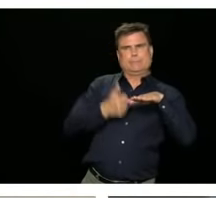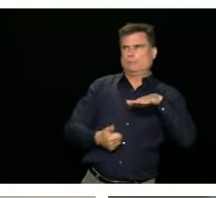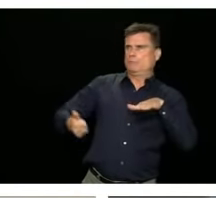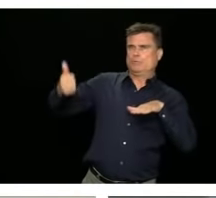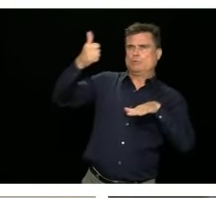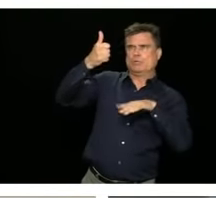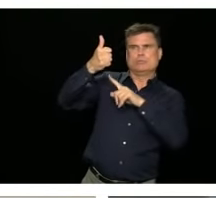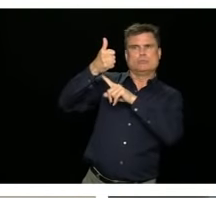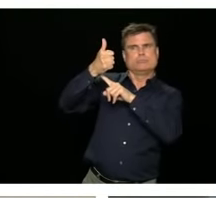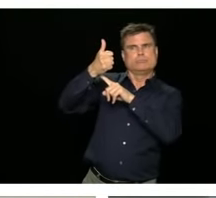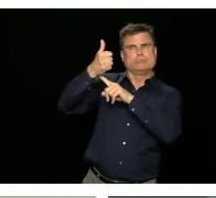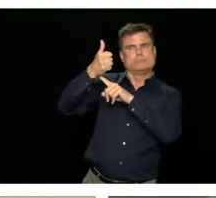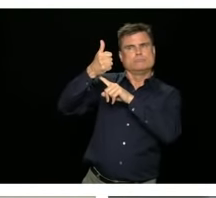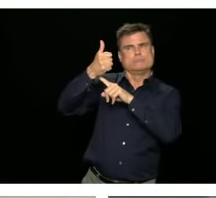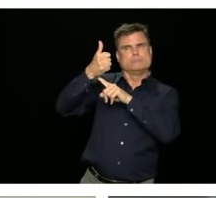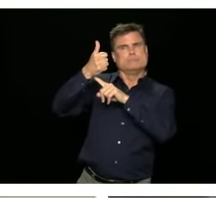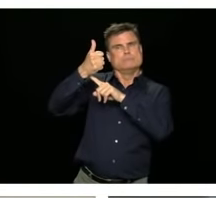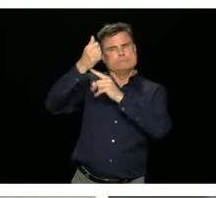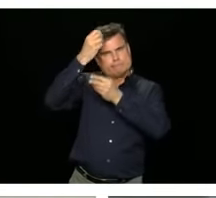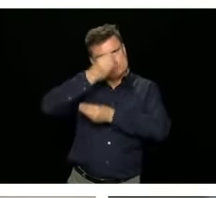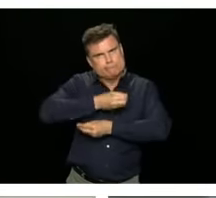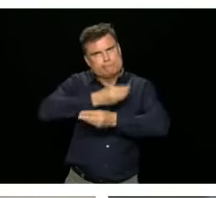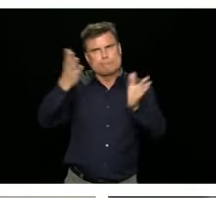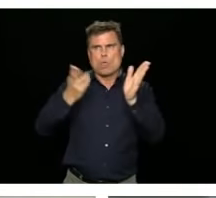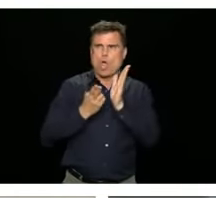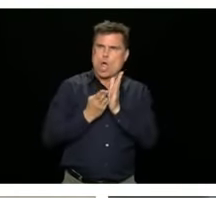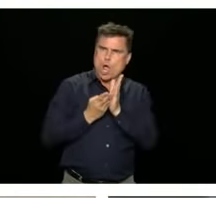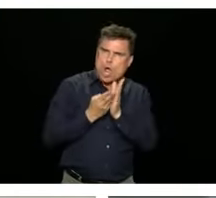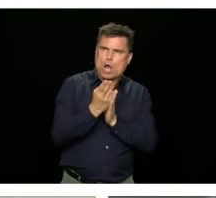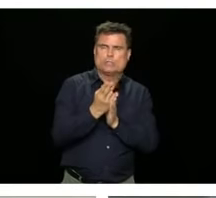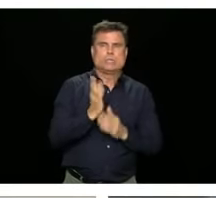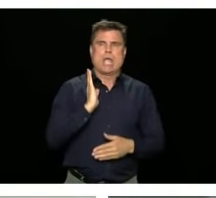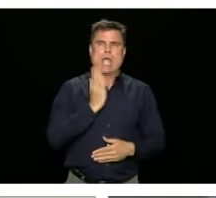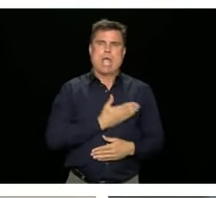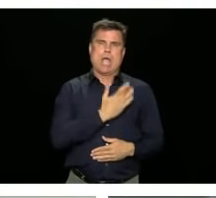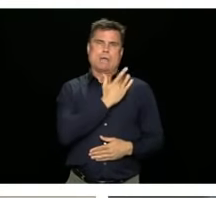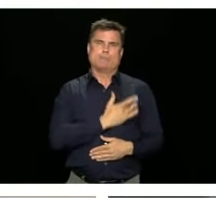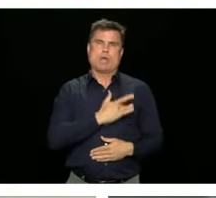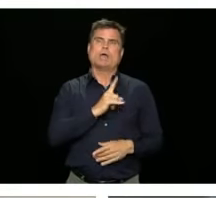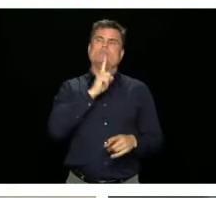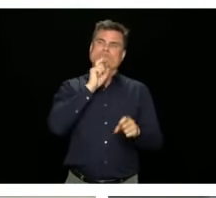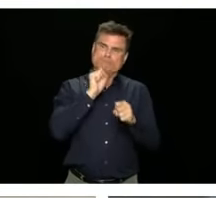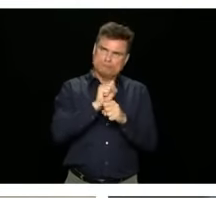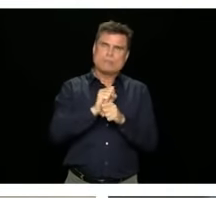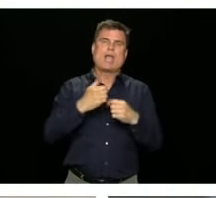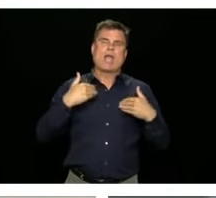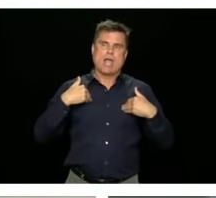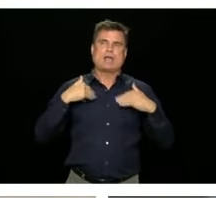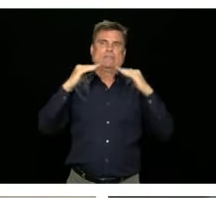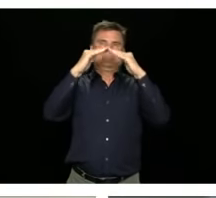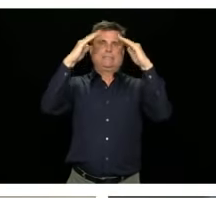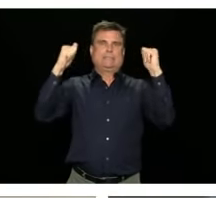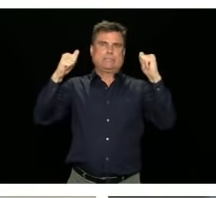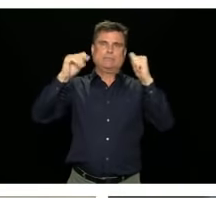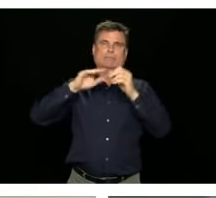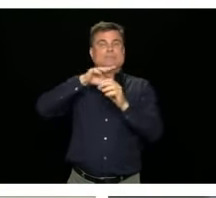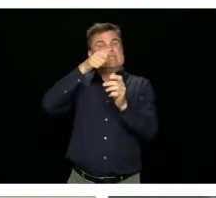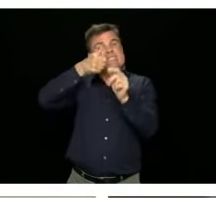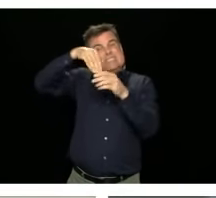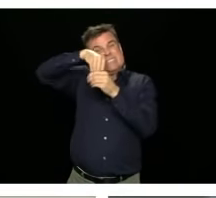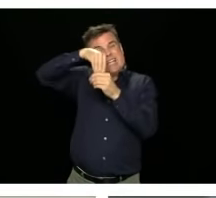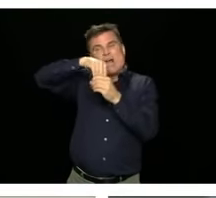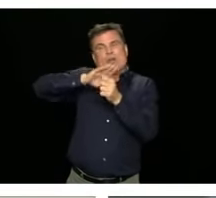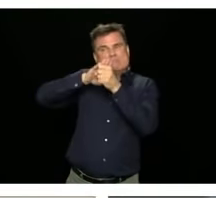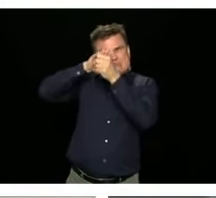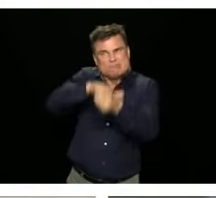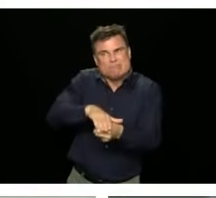is what does that systemic racism look like for me? We know that people, the Black,